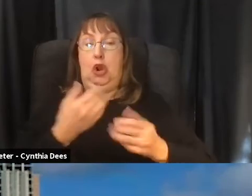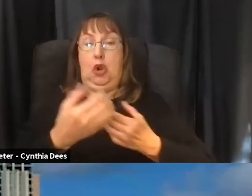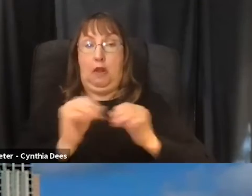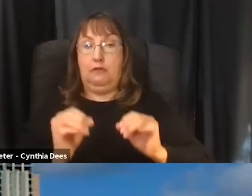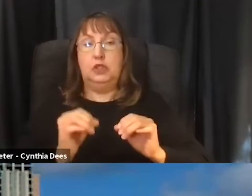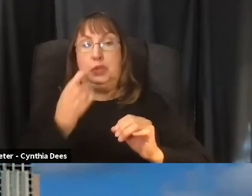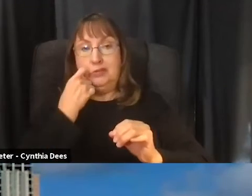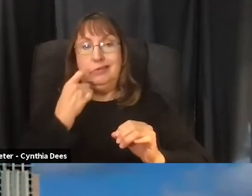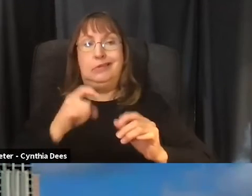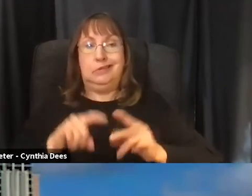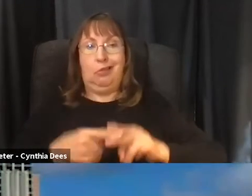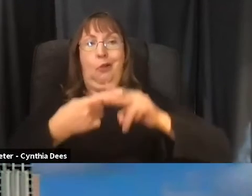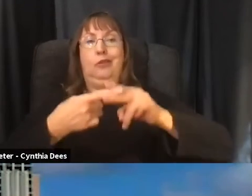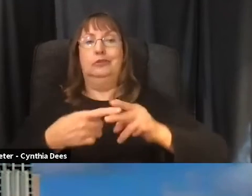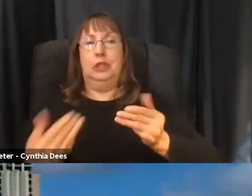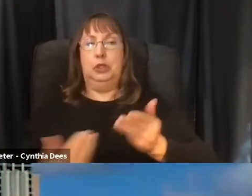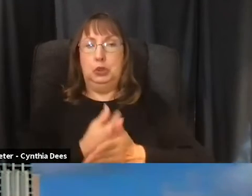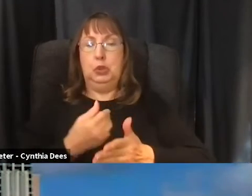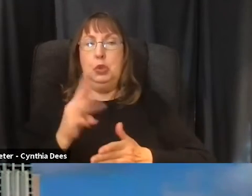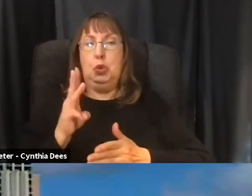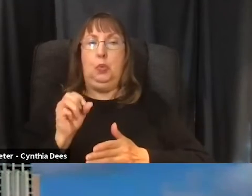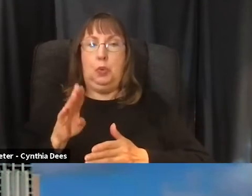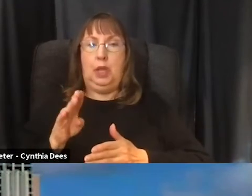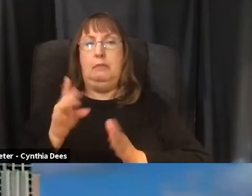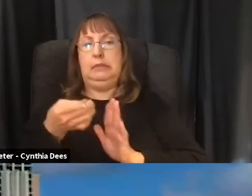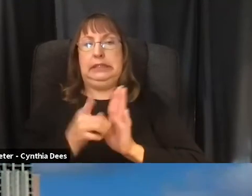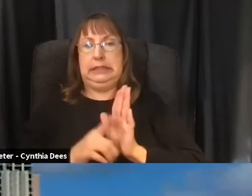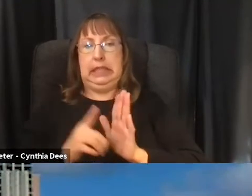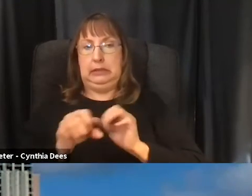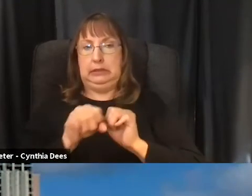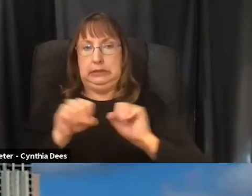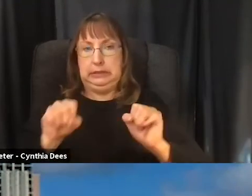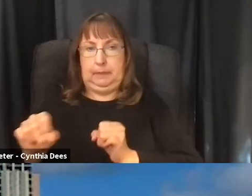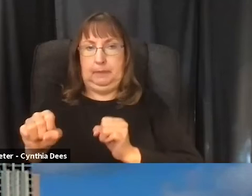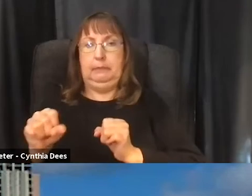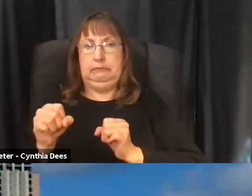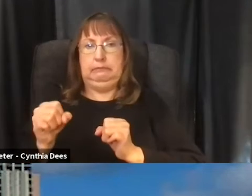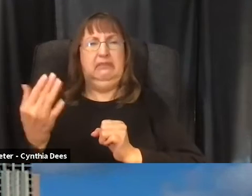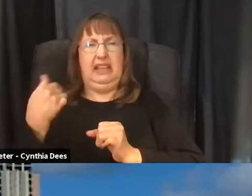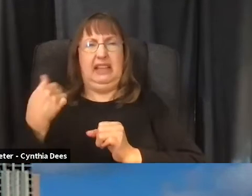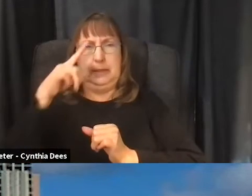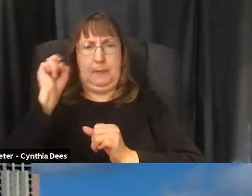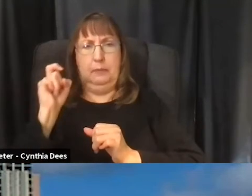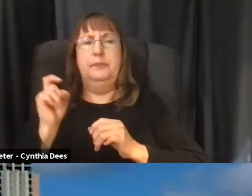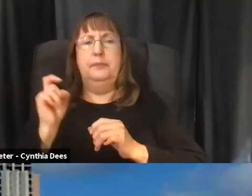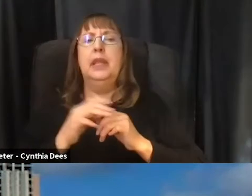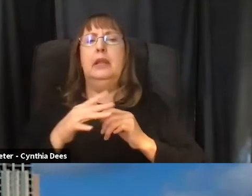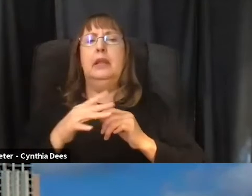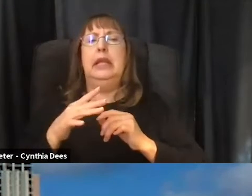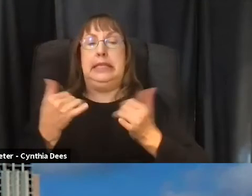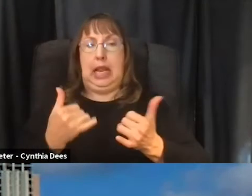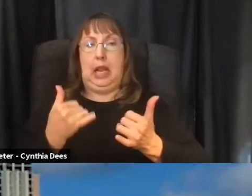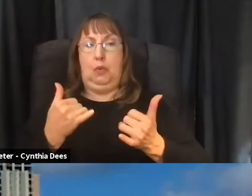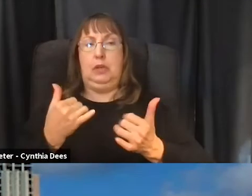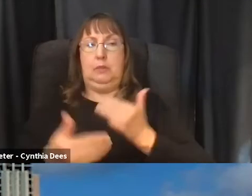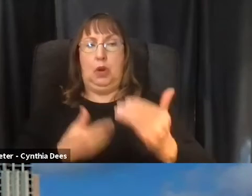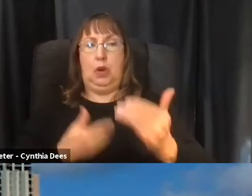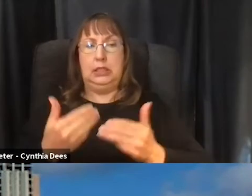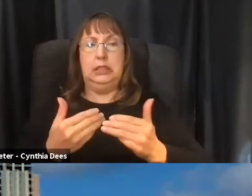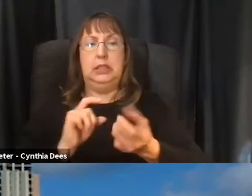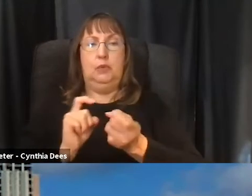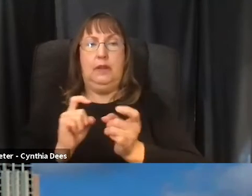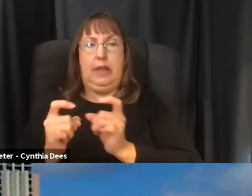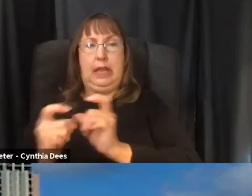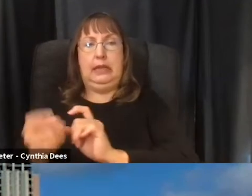system just this last summer. And we're now in the process of refining that system. And part